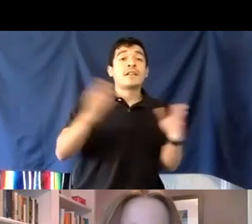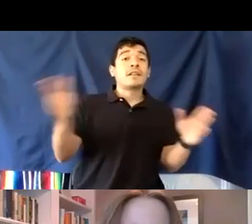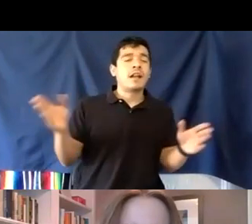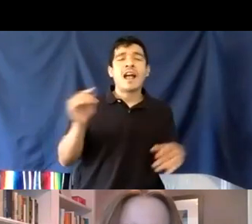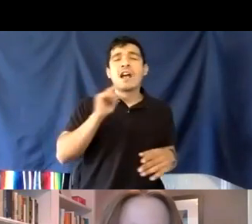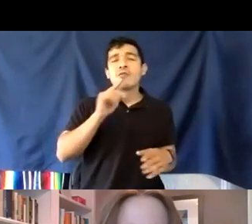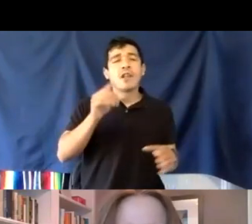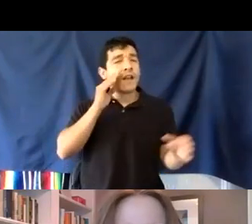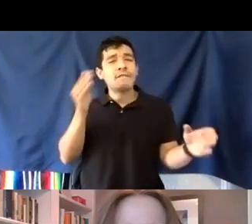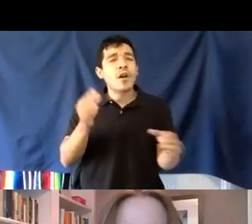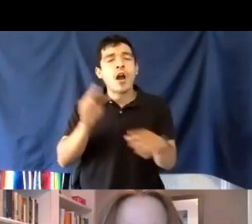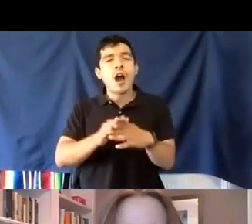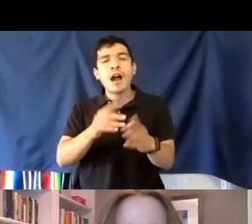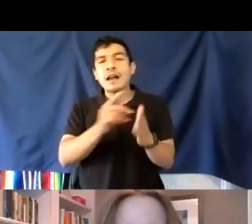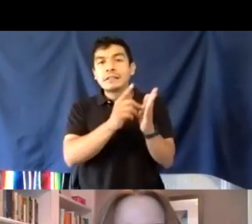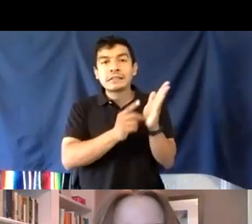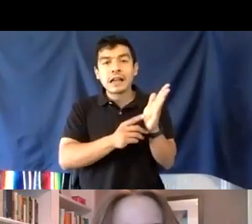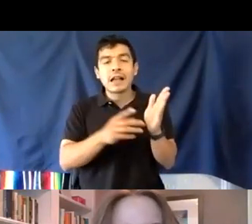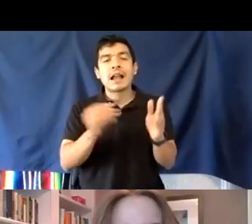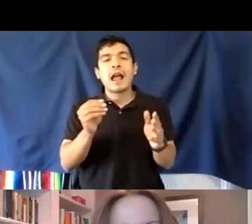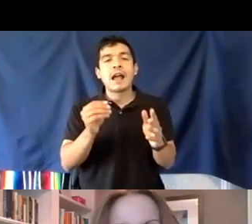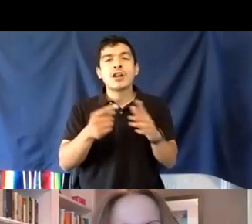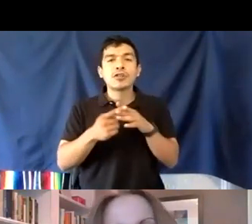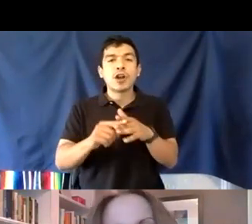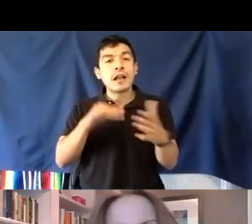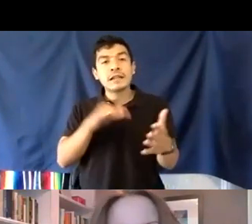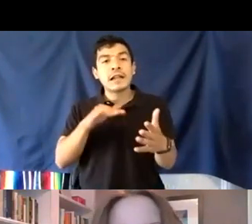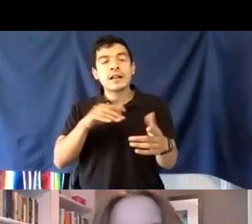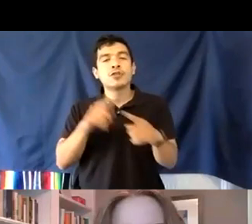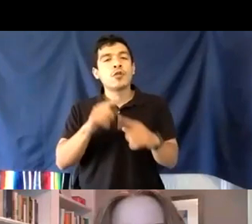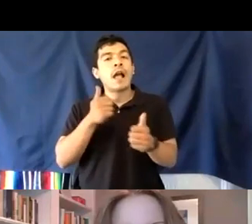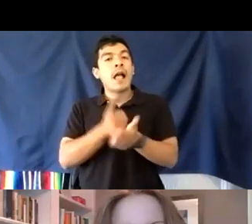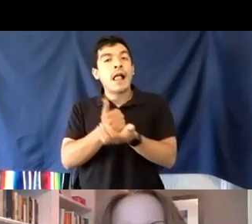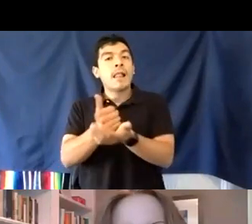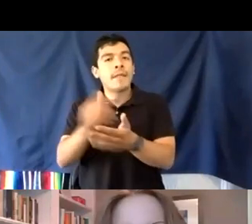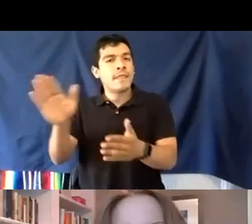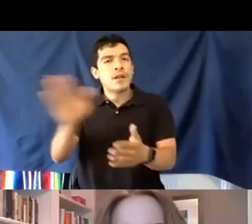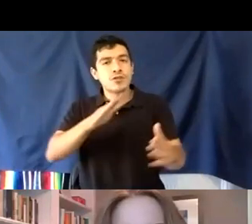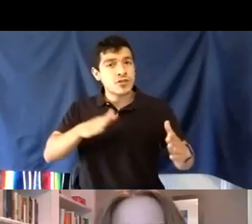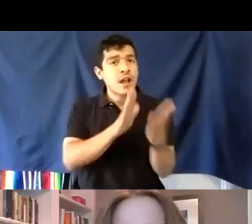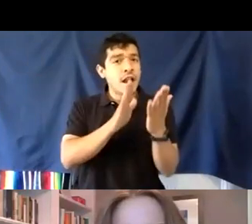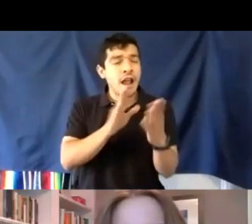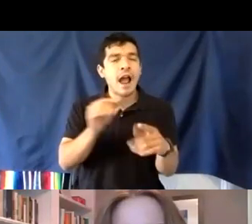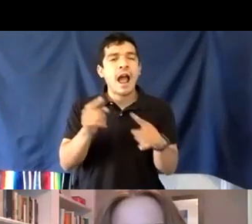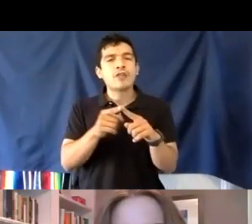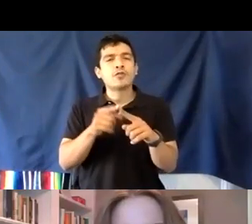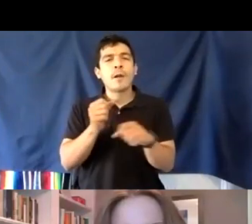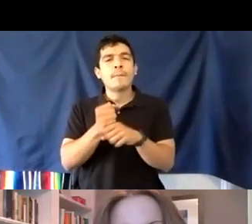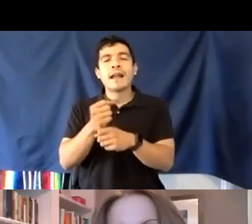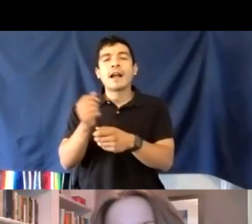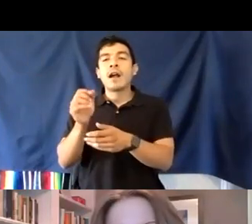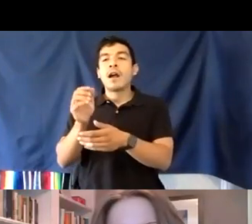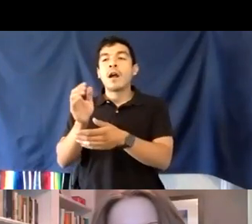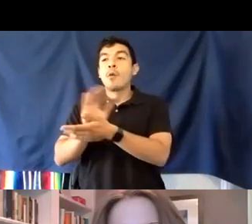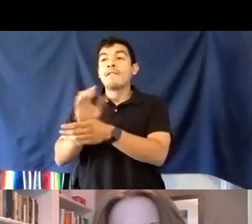on designing and facilitating studies that can provide data to actually help those challenges and to facilitate documentary filmmakers be